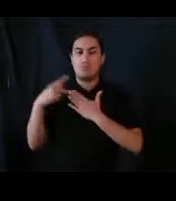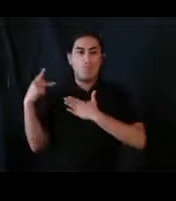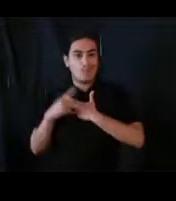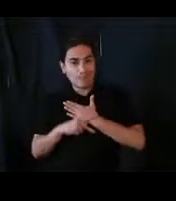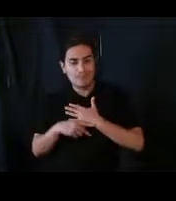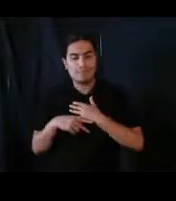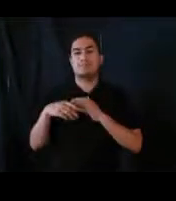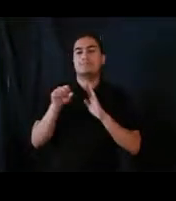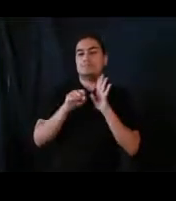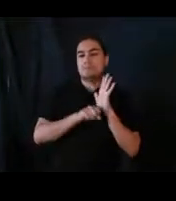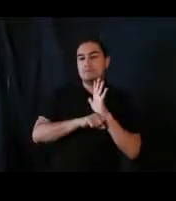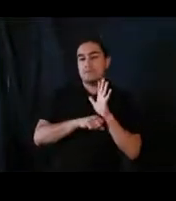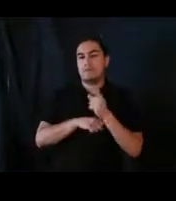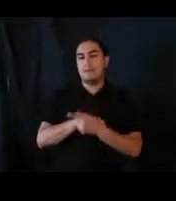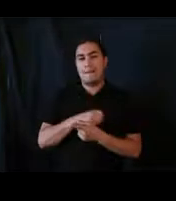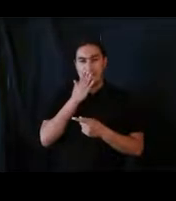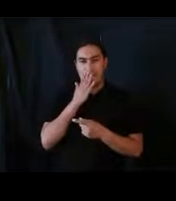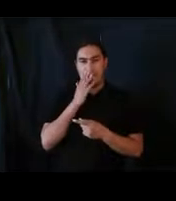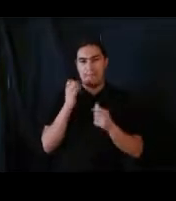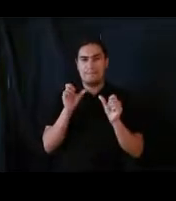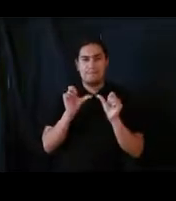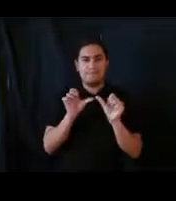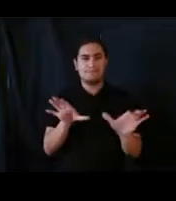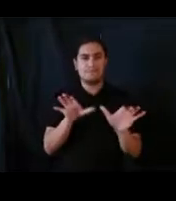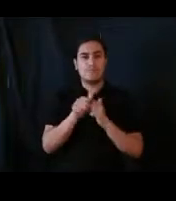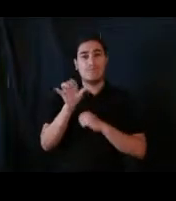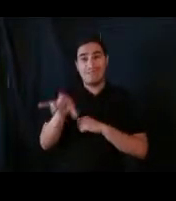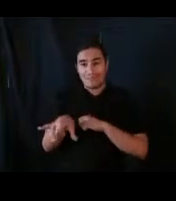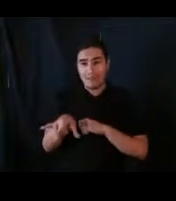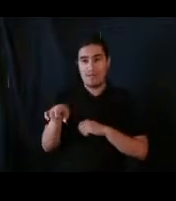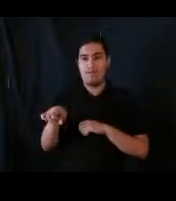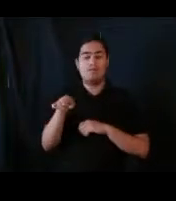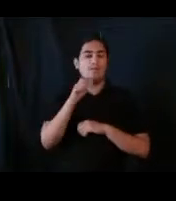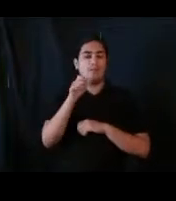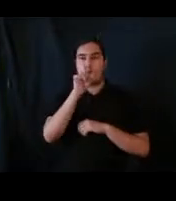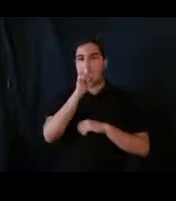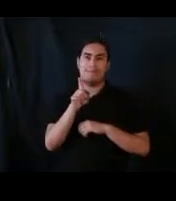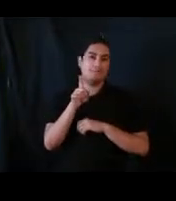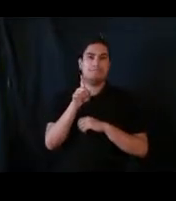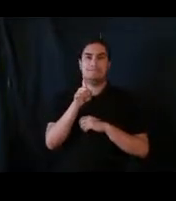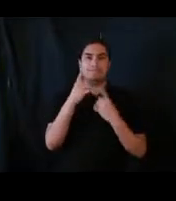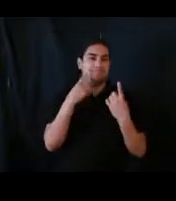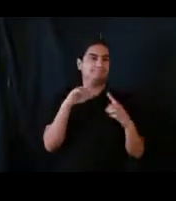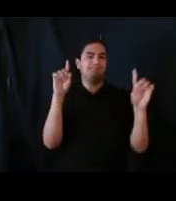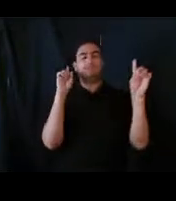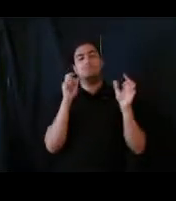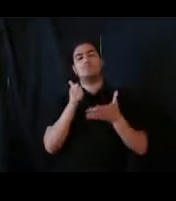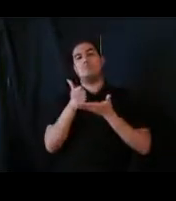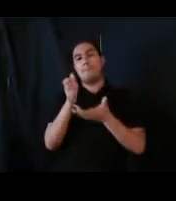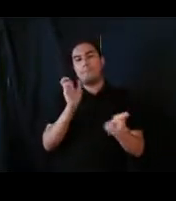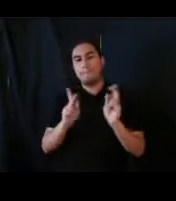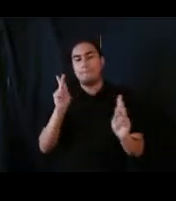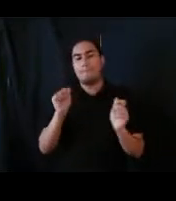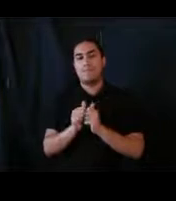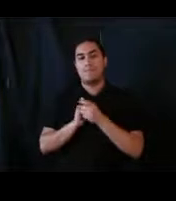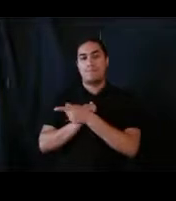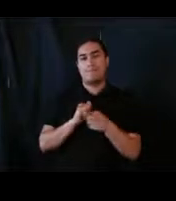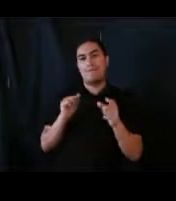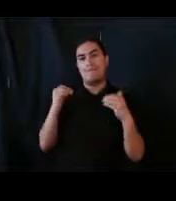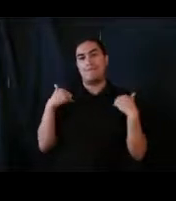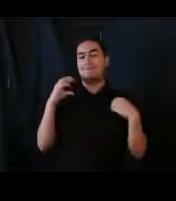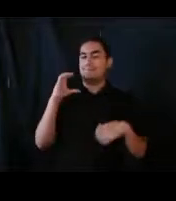the state i've been leads with that that have had that have not really come through to help folks be able to even get uh